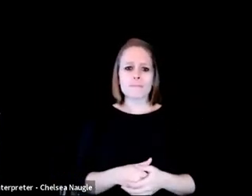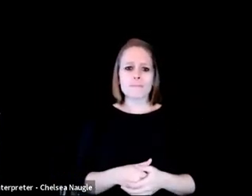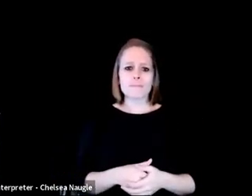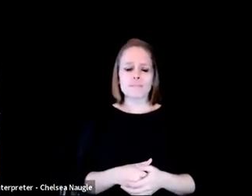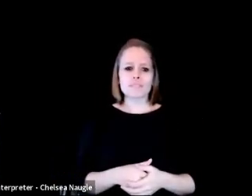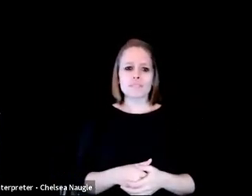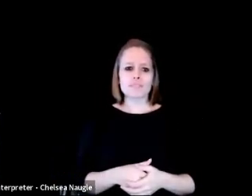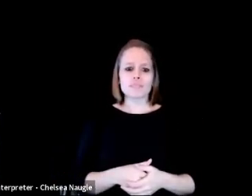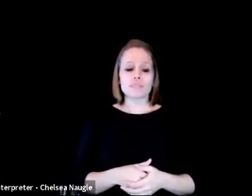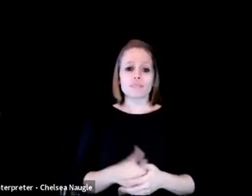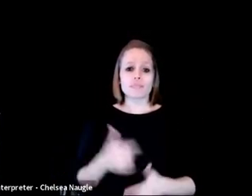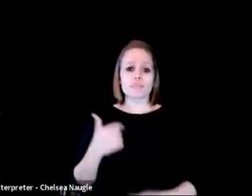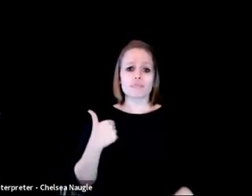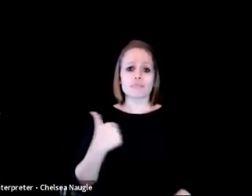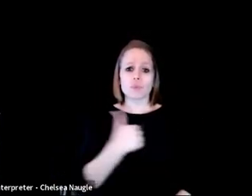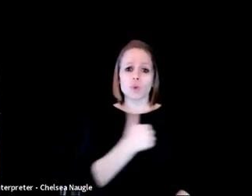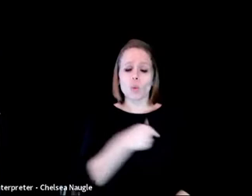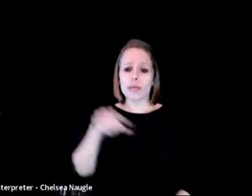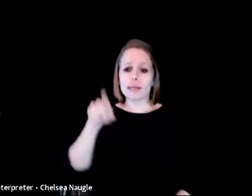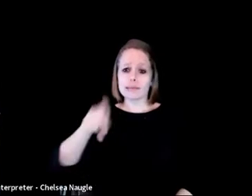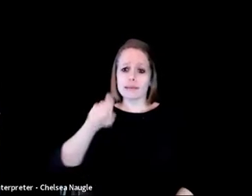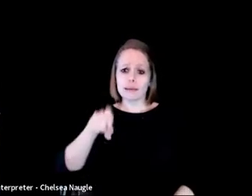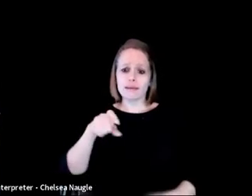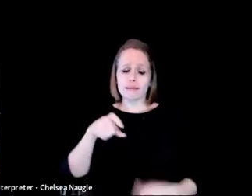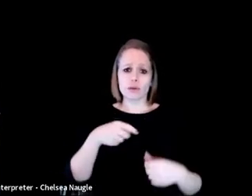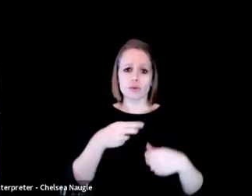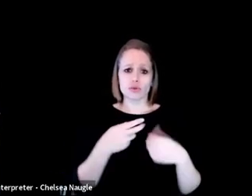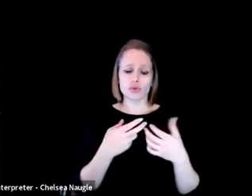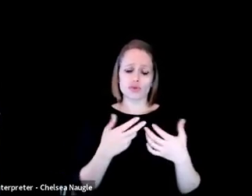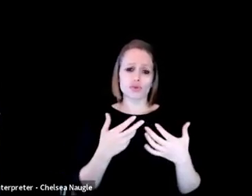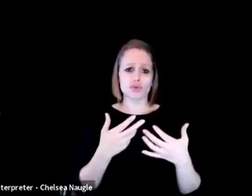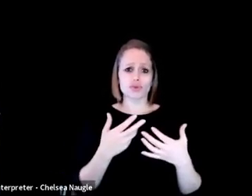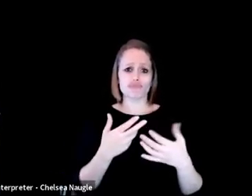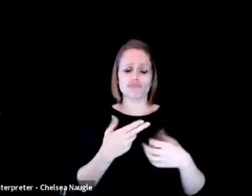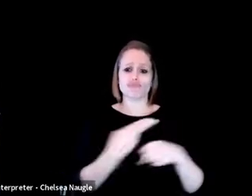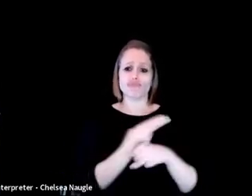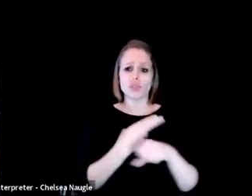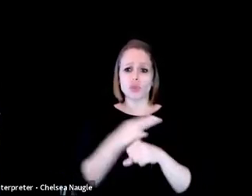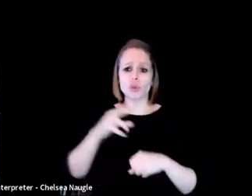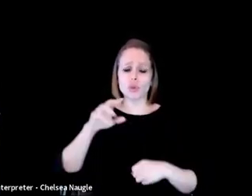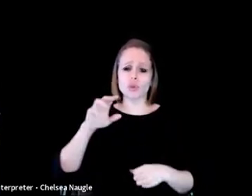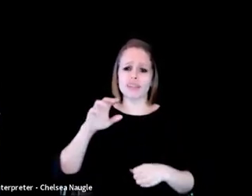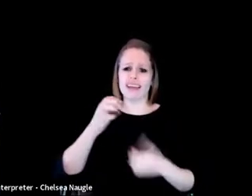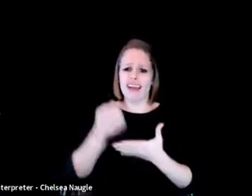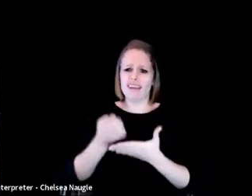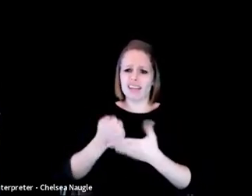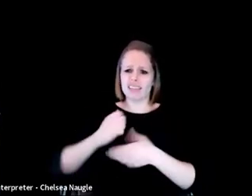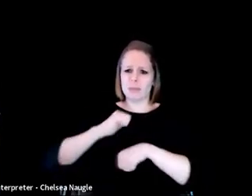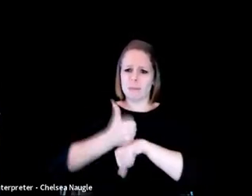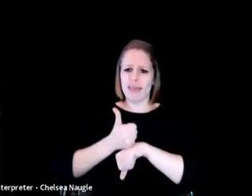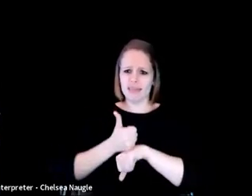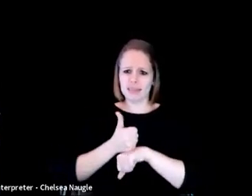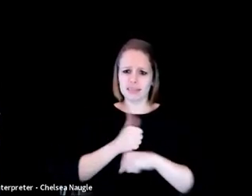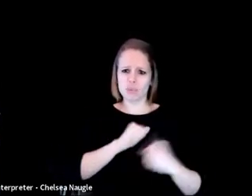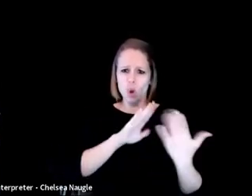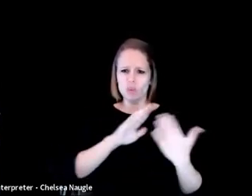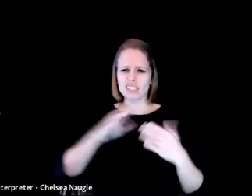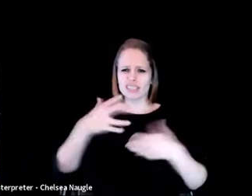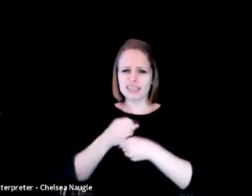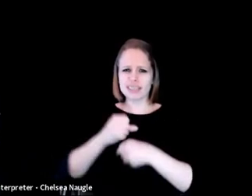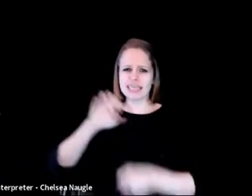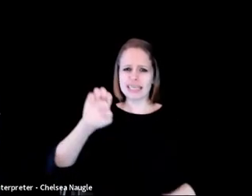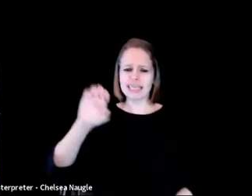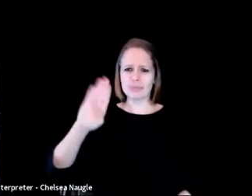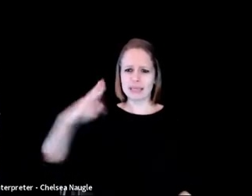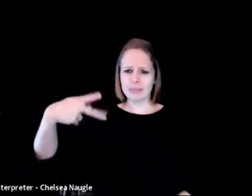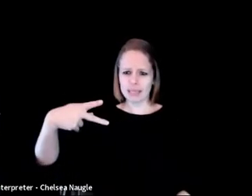we actually need to look at evidence-based practices for autism and really identify if they're working well enough for